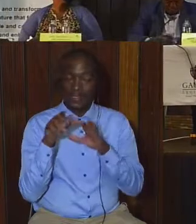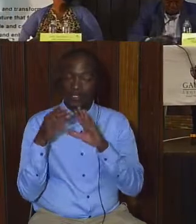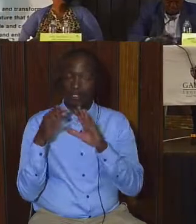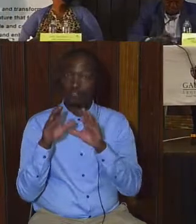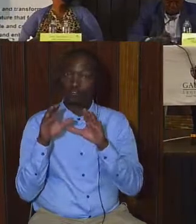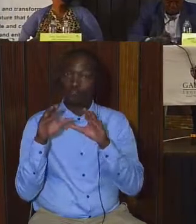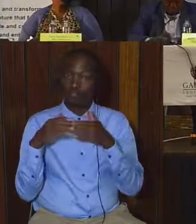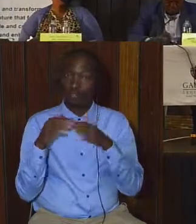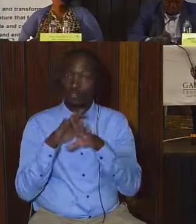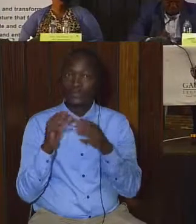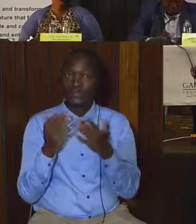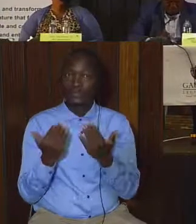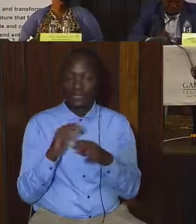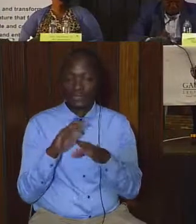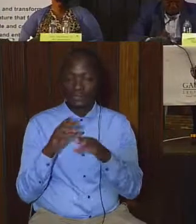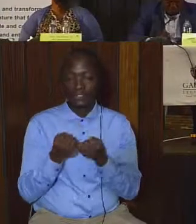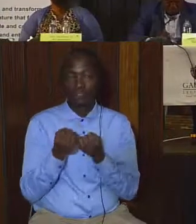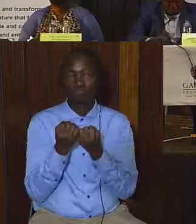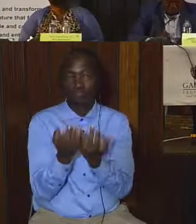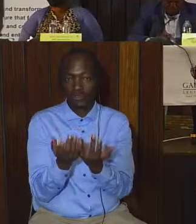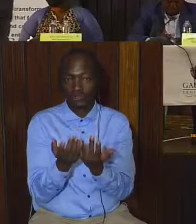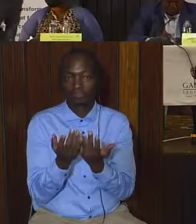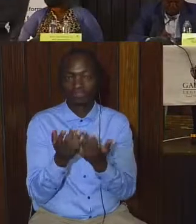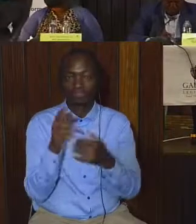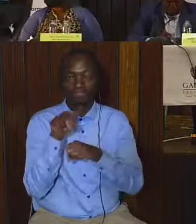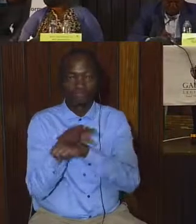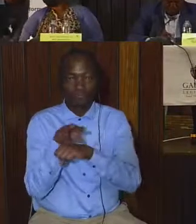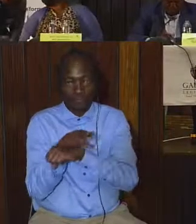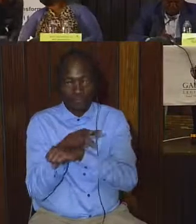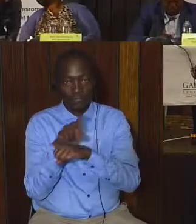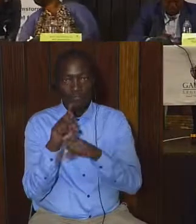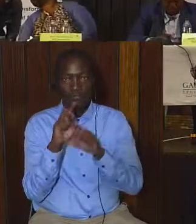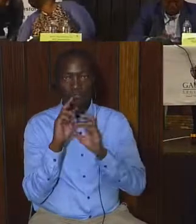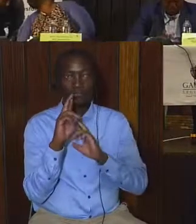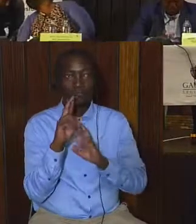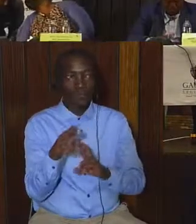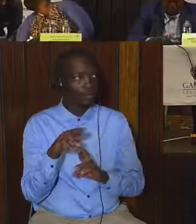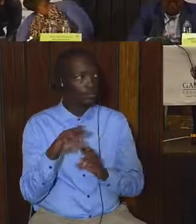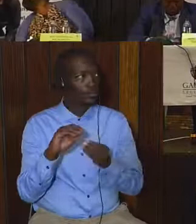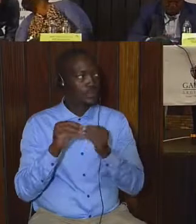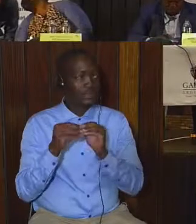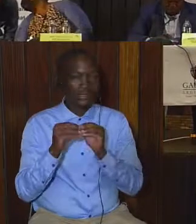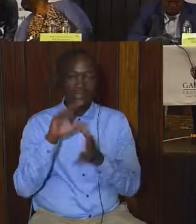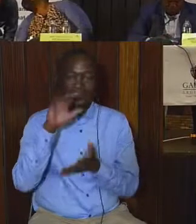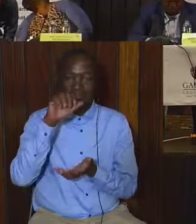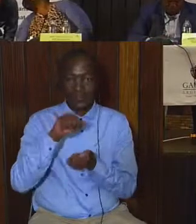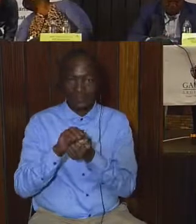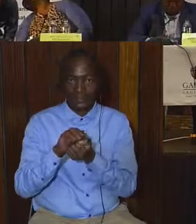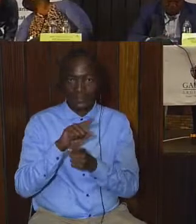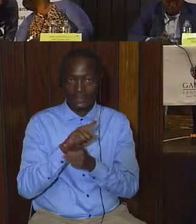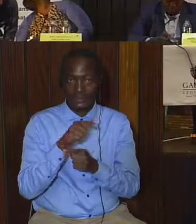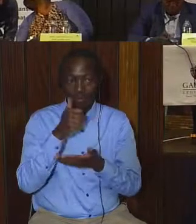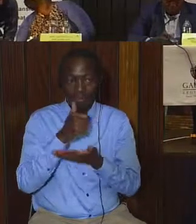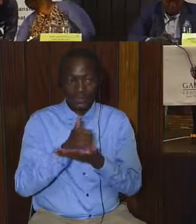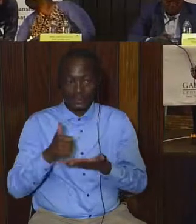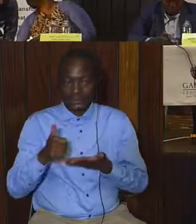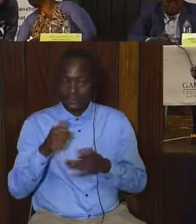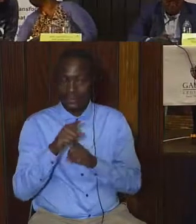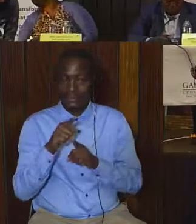committee is expected to table an oversight report on this adjustment budget at the sitting next week on the